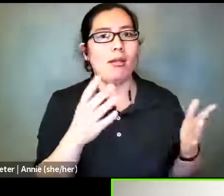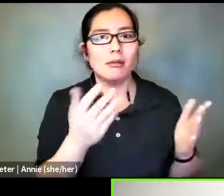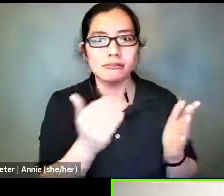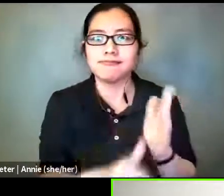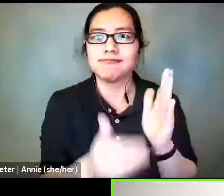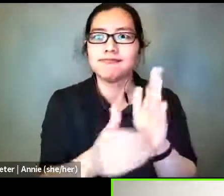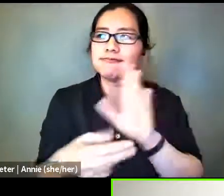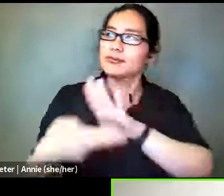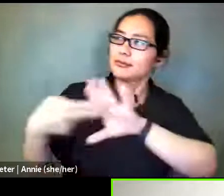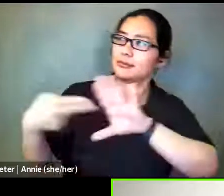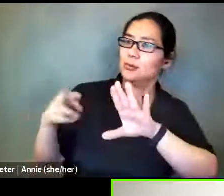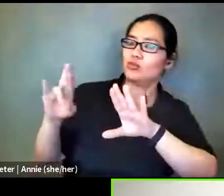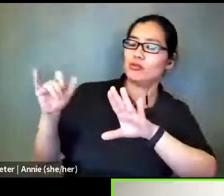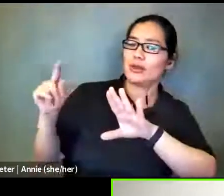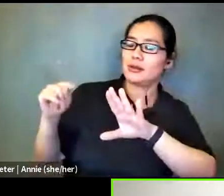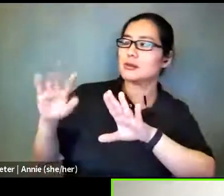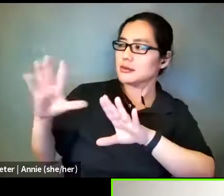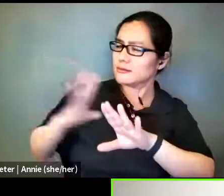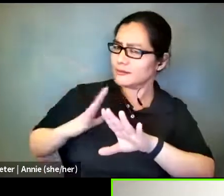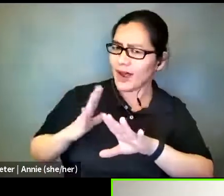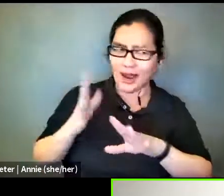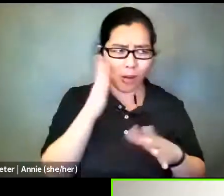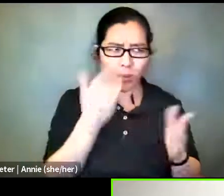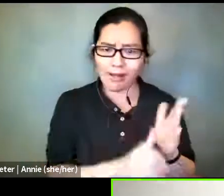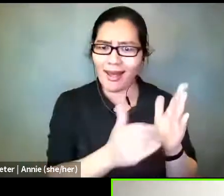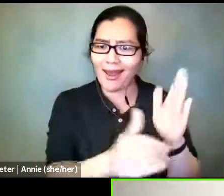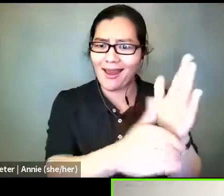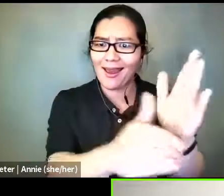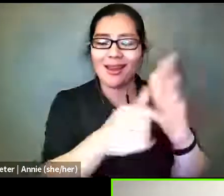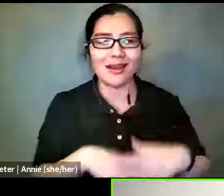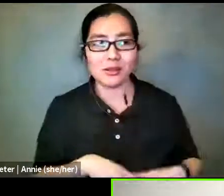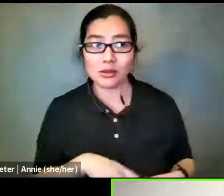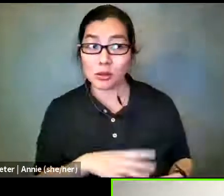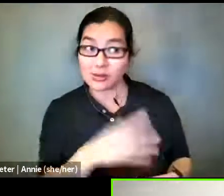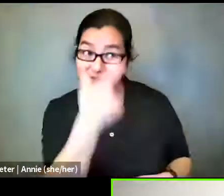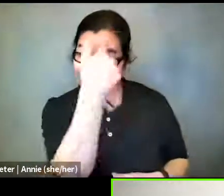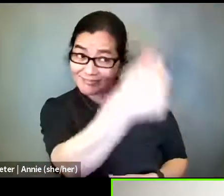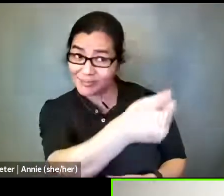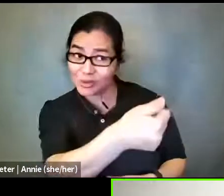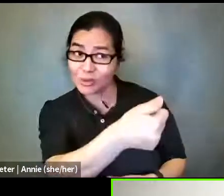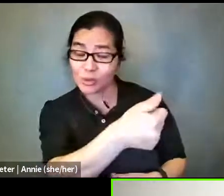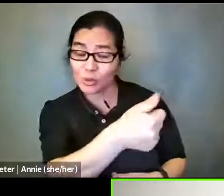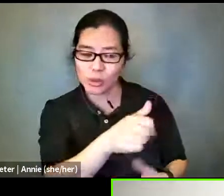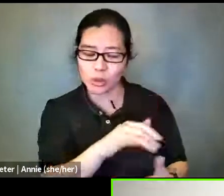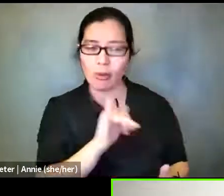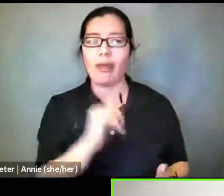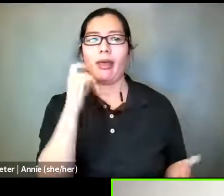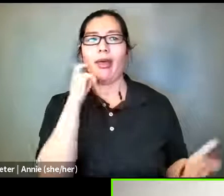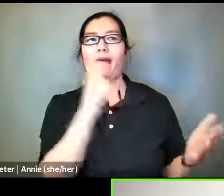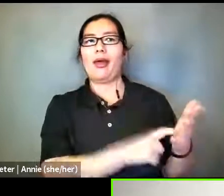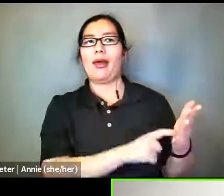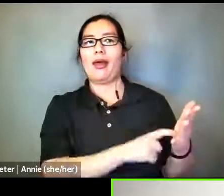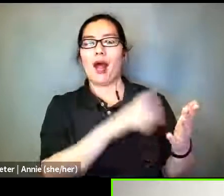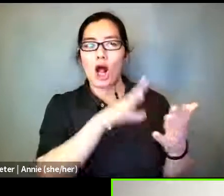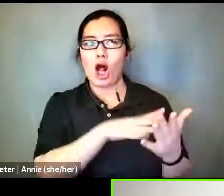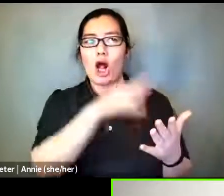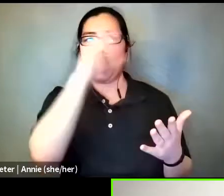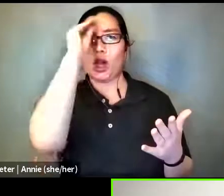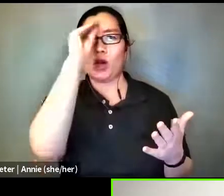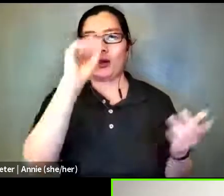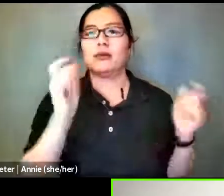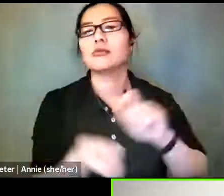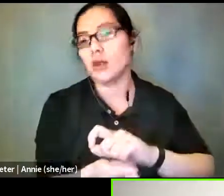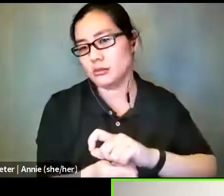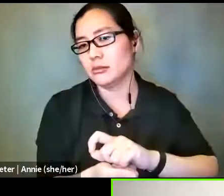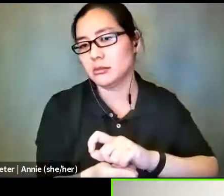Now it's up to you to learn from it and correct it. And I think creating that space where we allow people to learn from it and correct